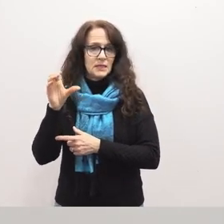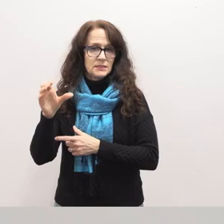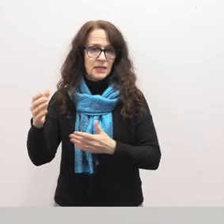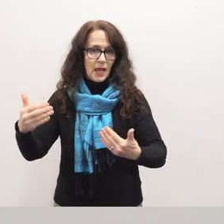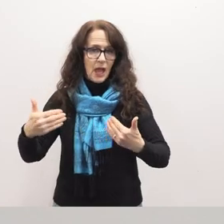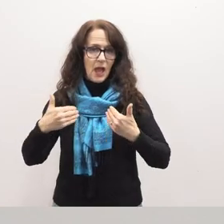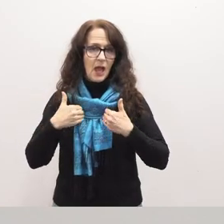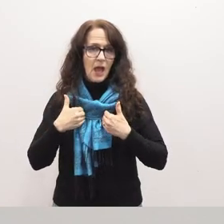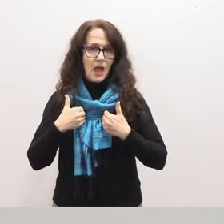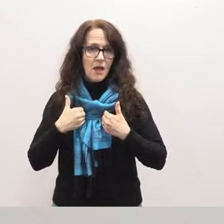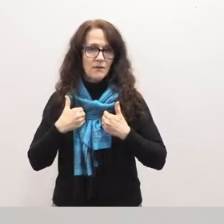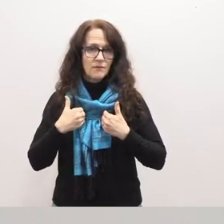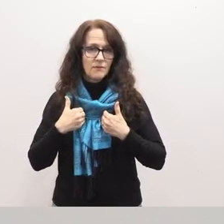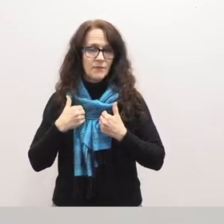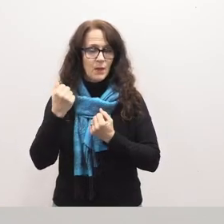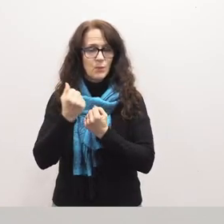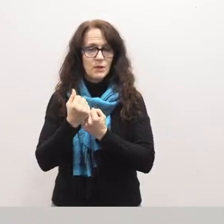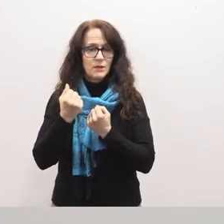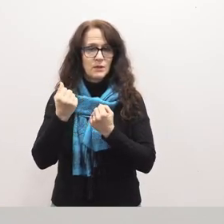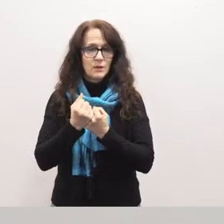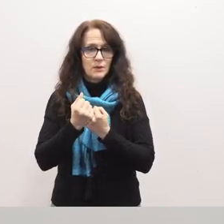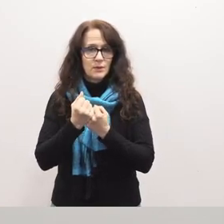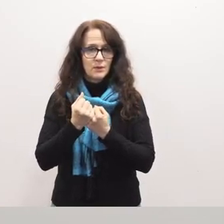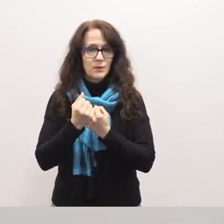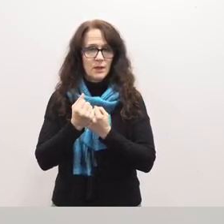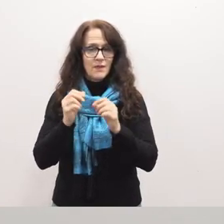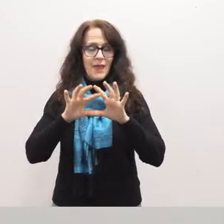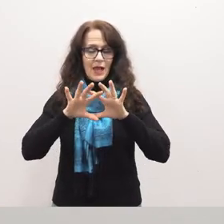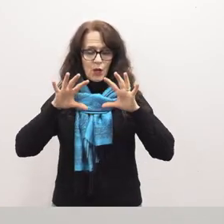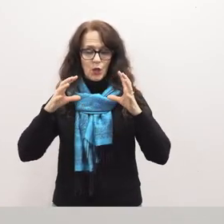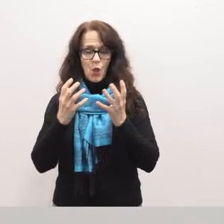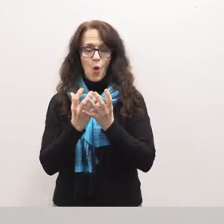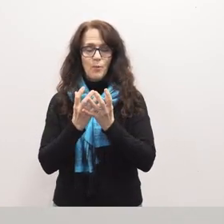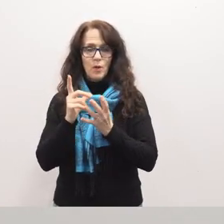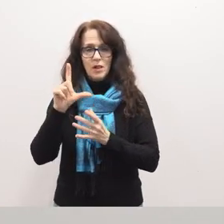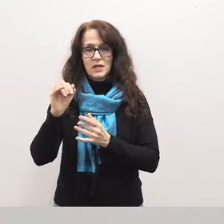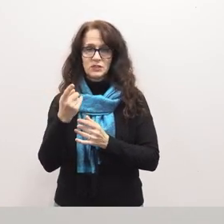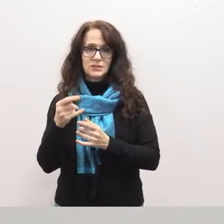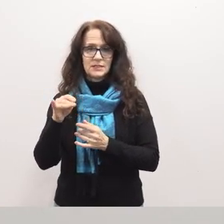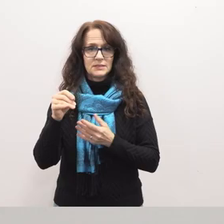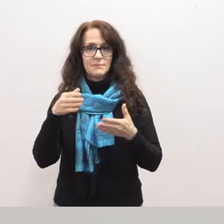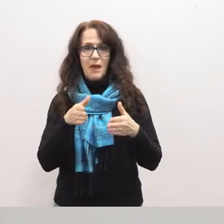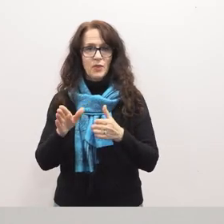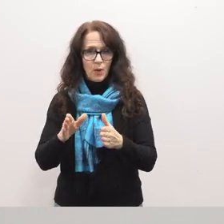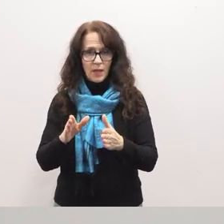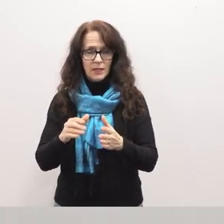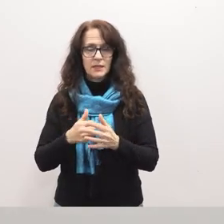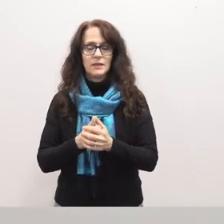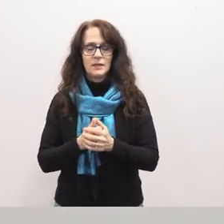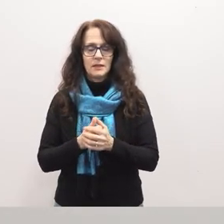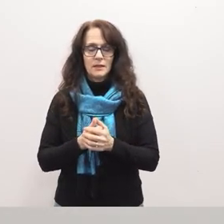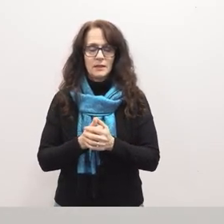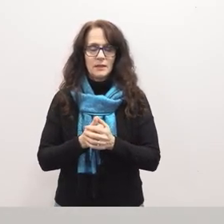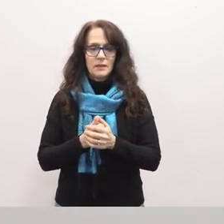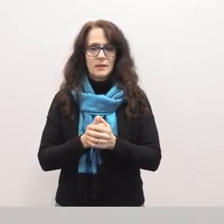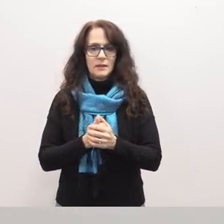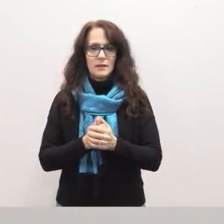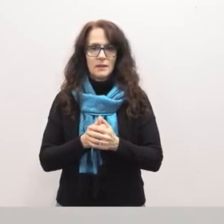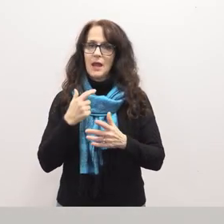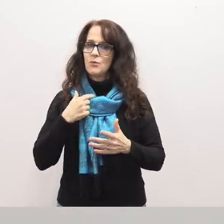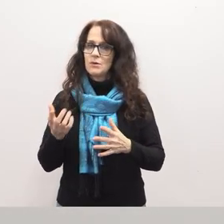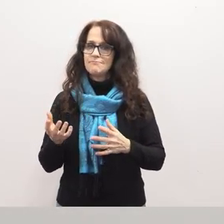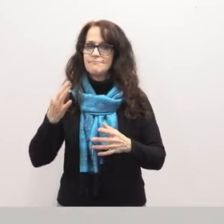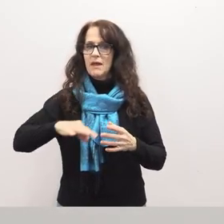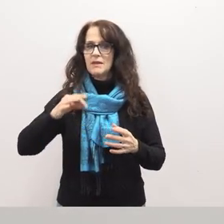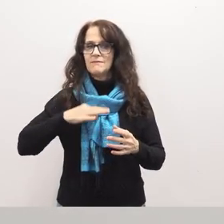might augment or support that global logistics pathway and enrich the curriculum through a dual enrollment option,